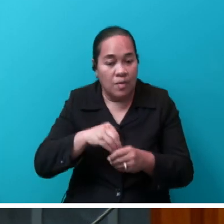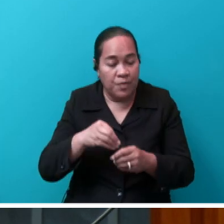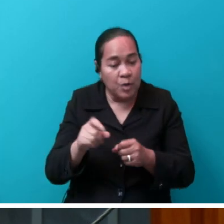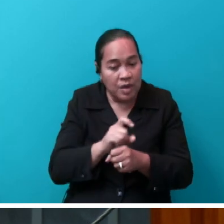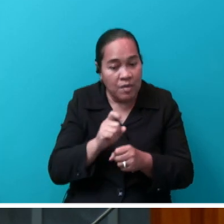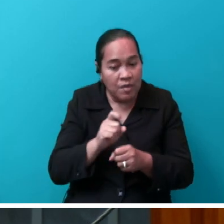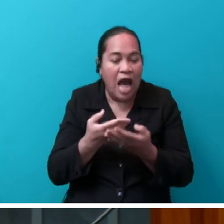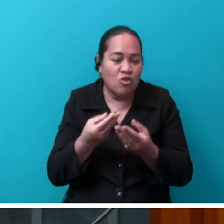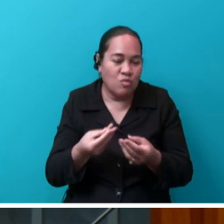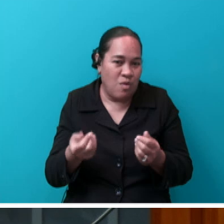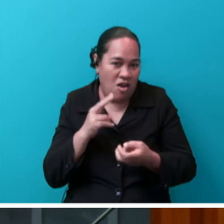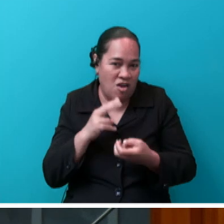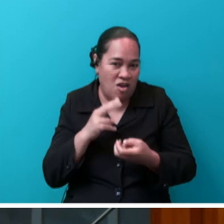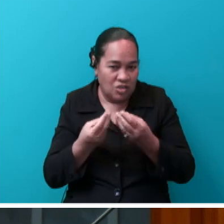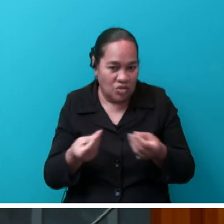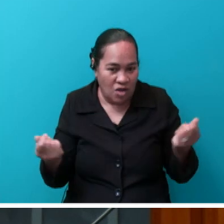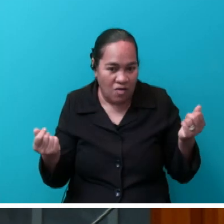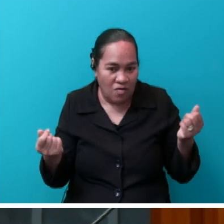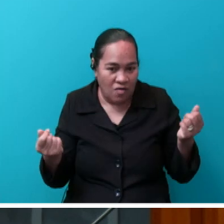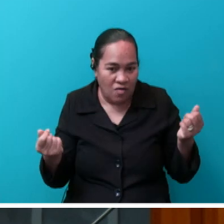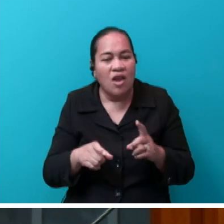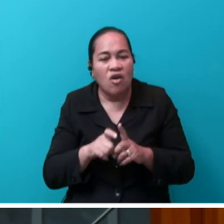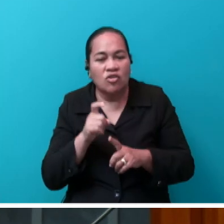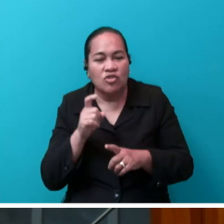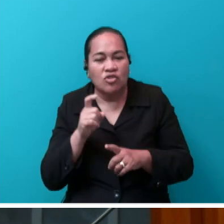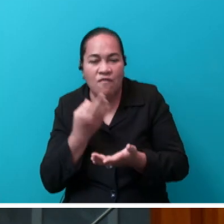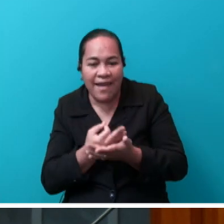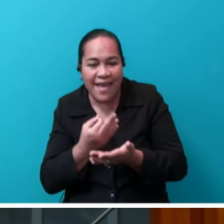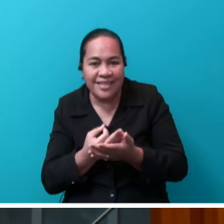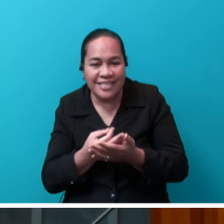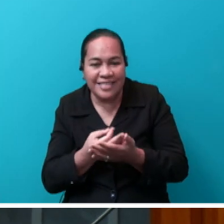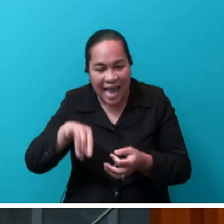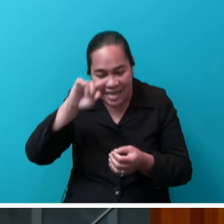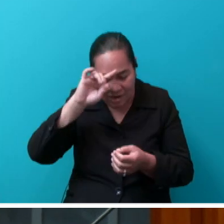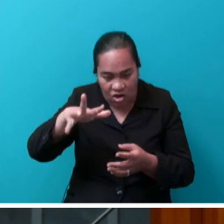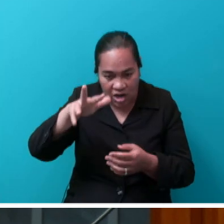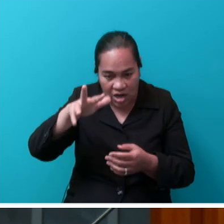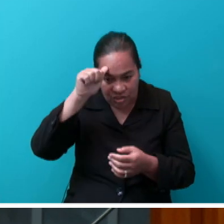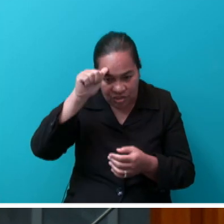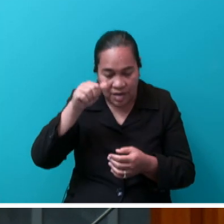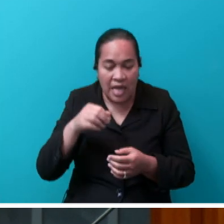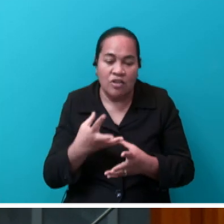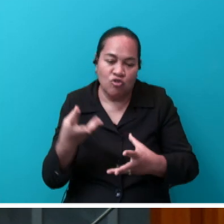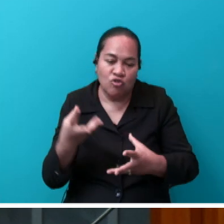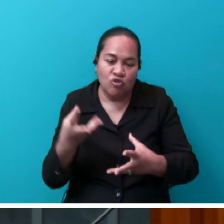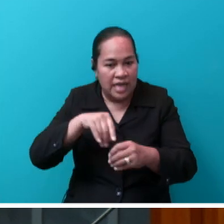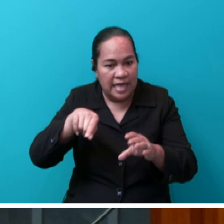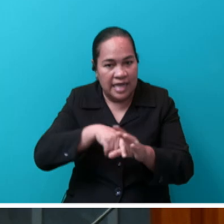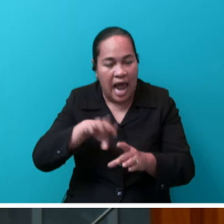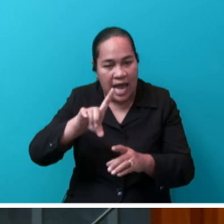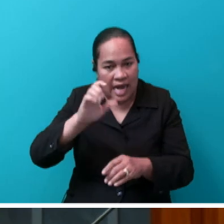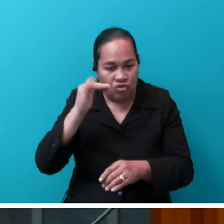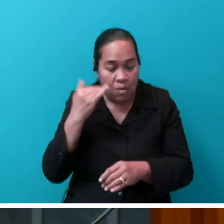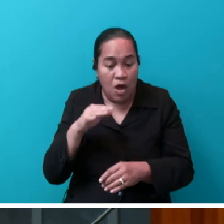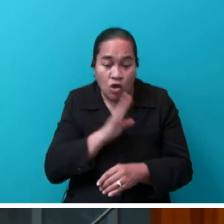solving, basic financial literacy, collaboration, and social responsibility into the classroom, children can begin to